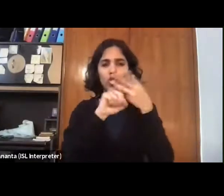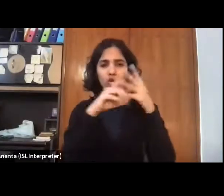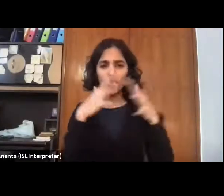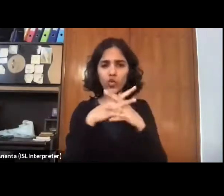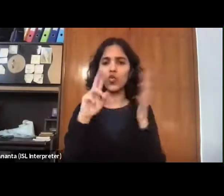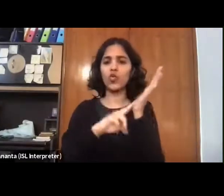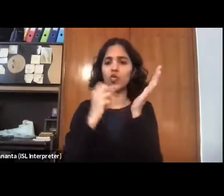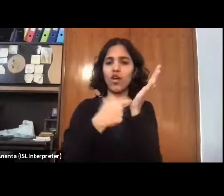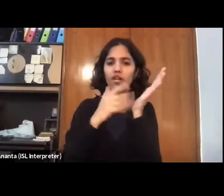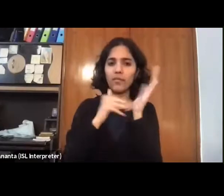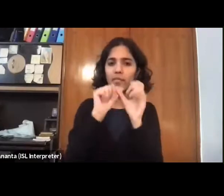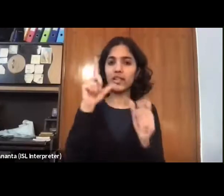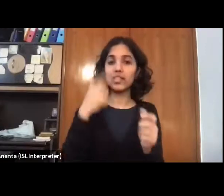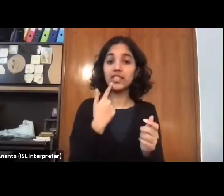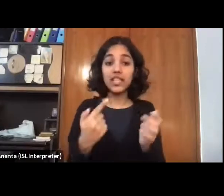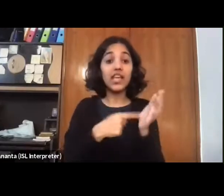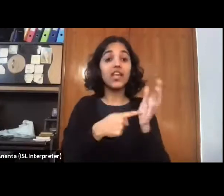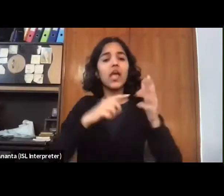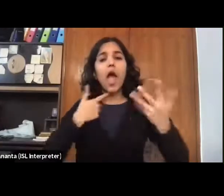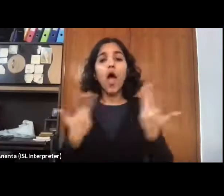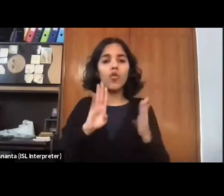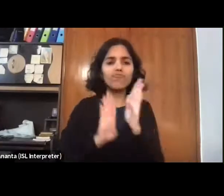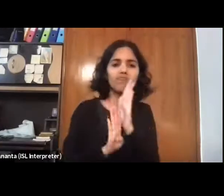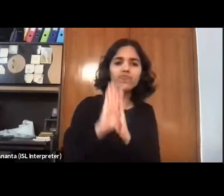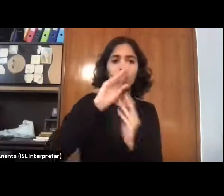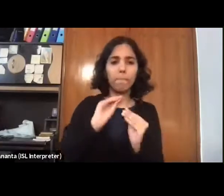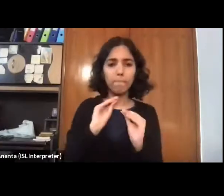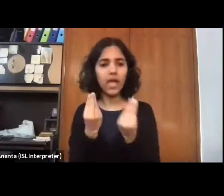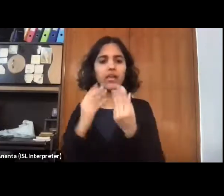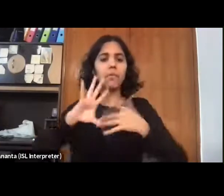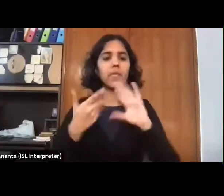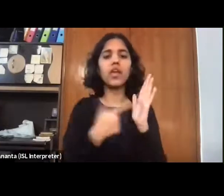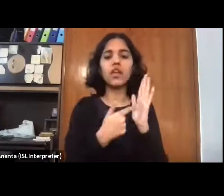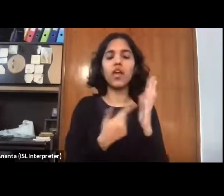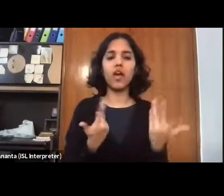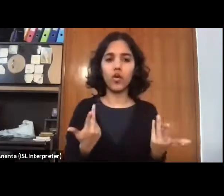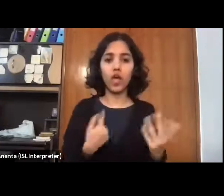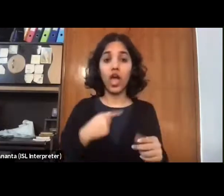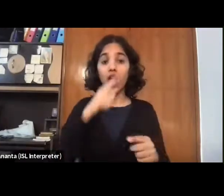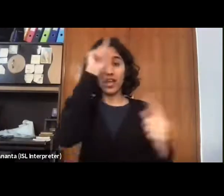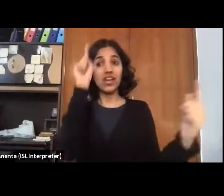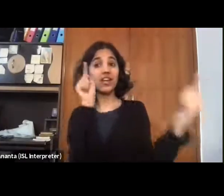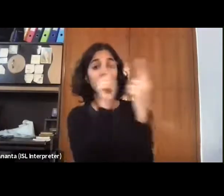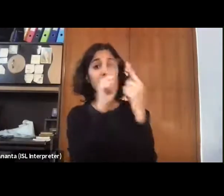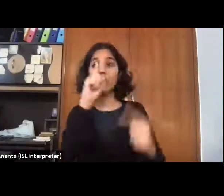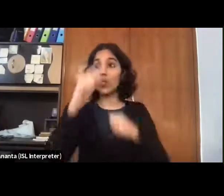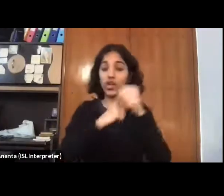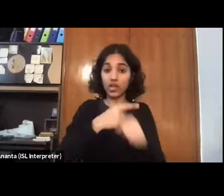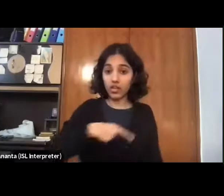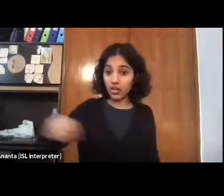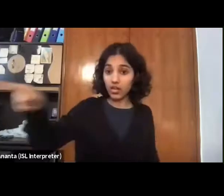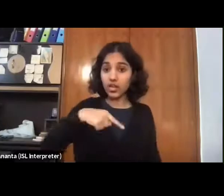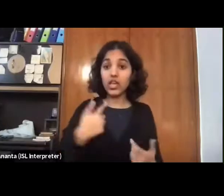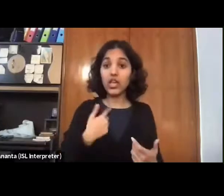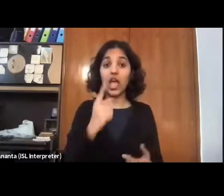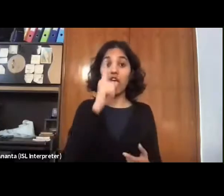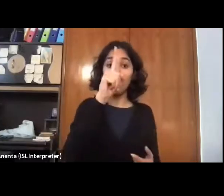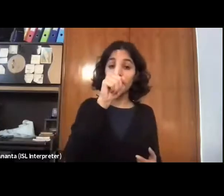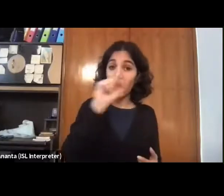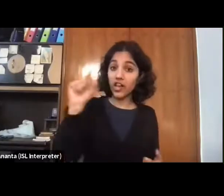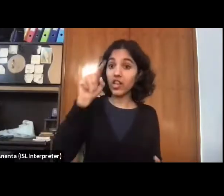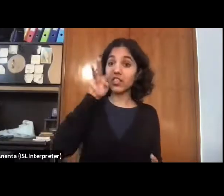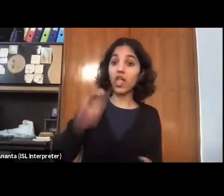better. So our target for the next 1 year is to reach 100,000 people